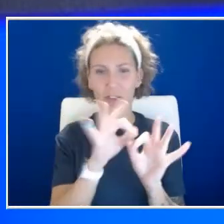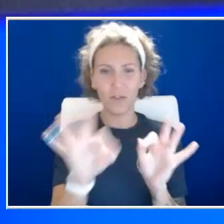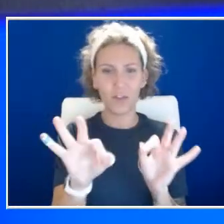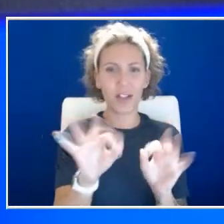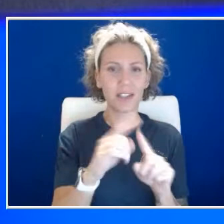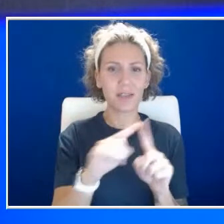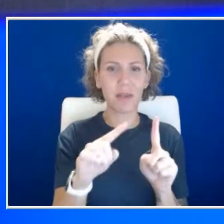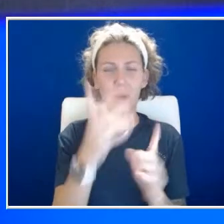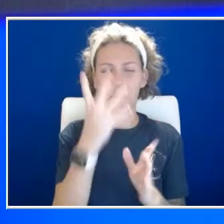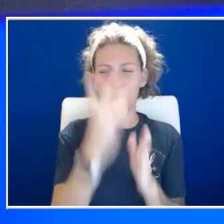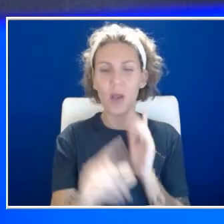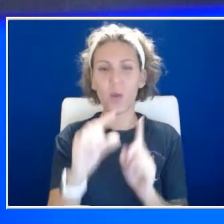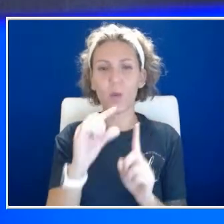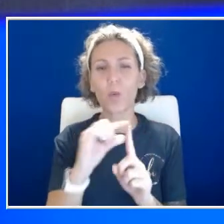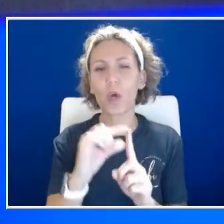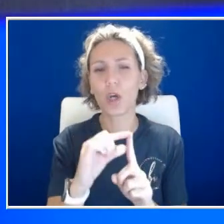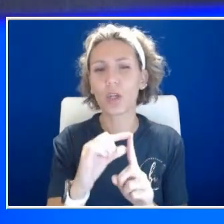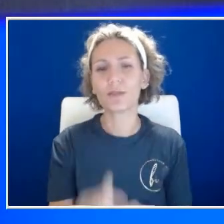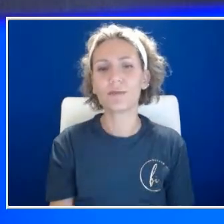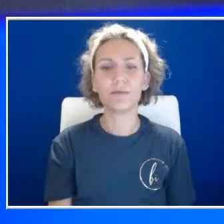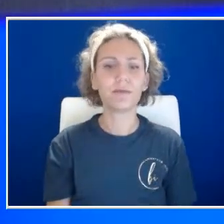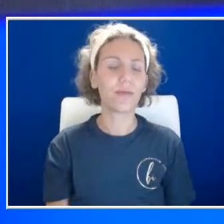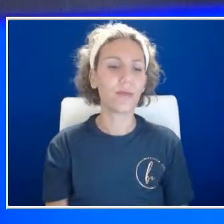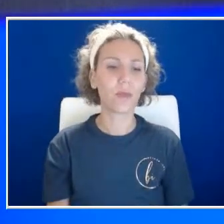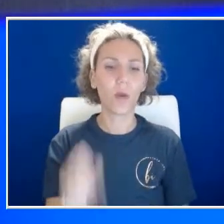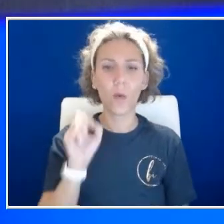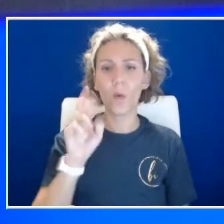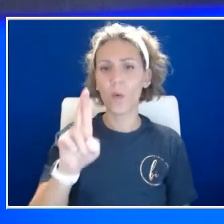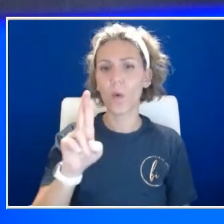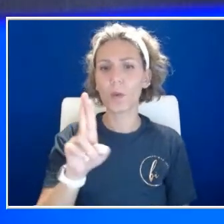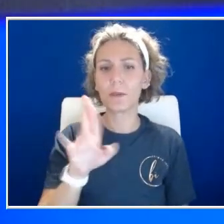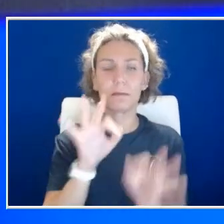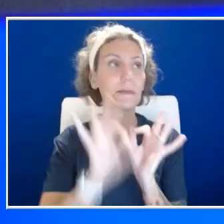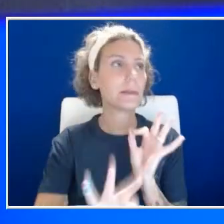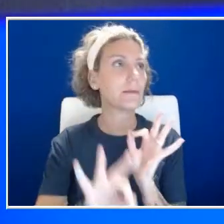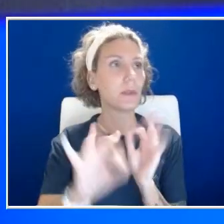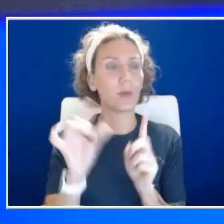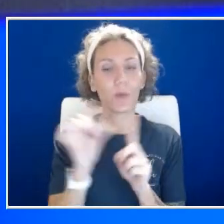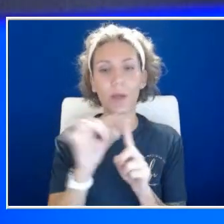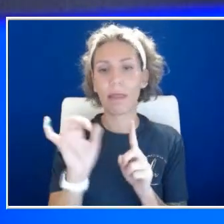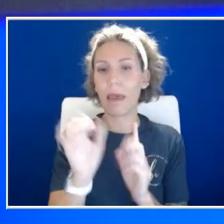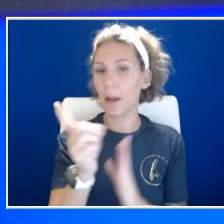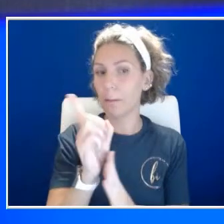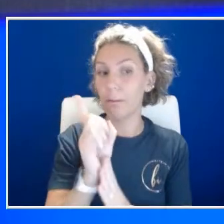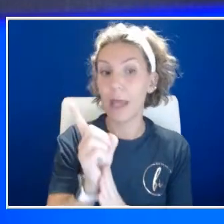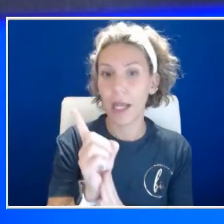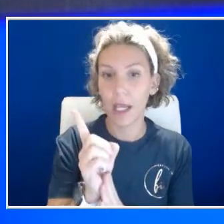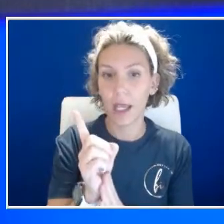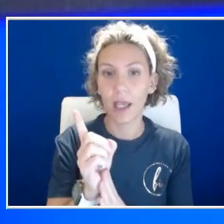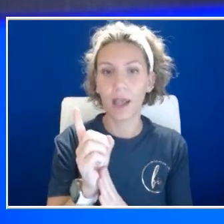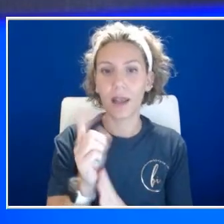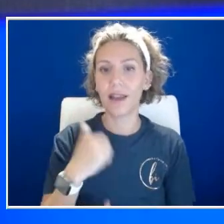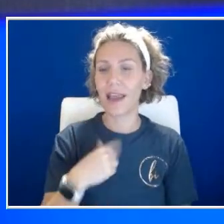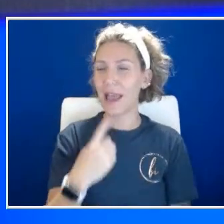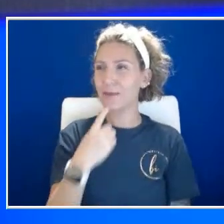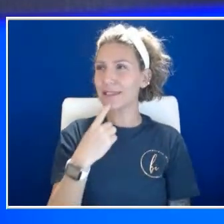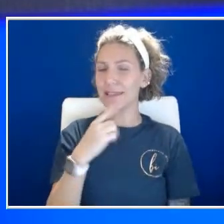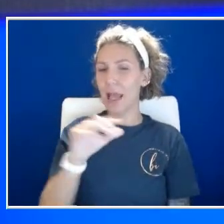words. Or there was a simple word like minute, and I would say minute. I